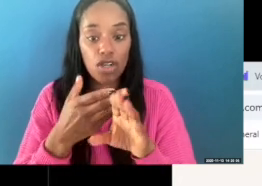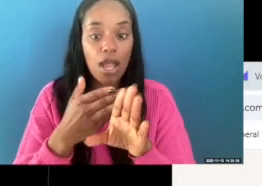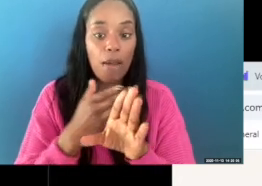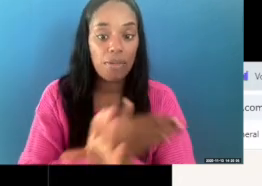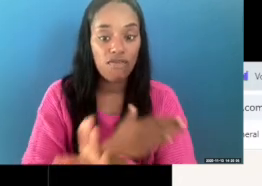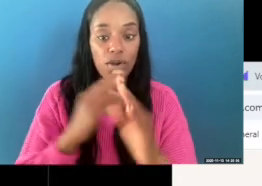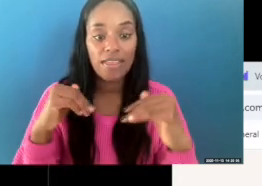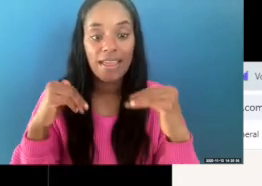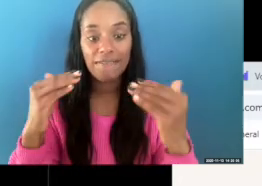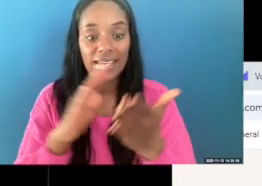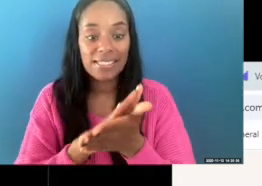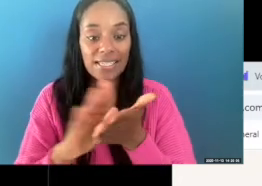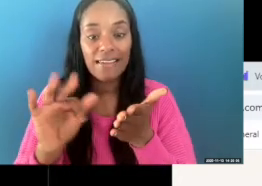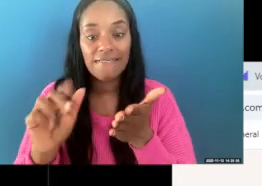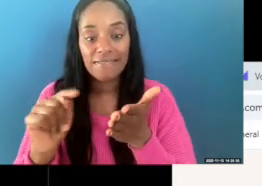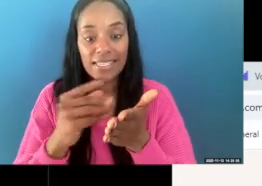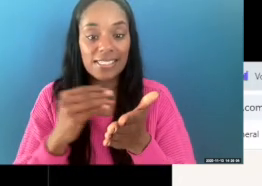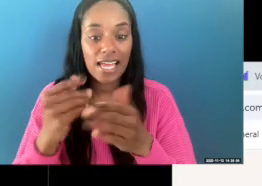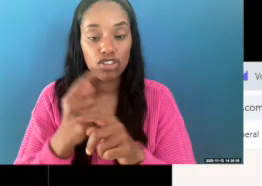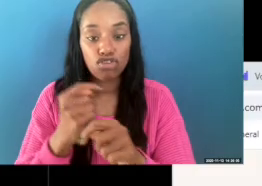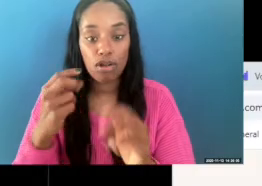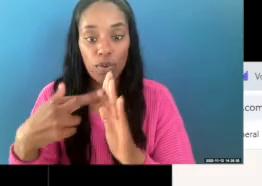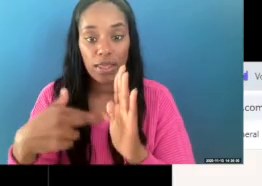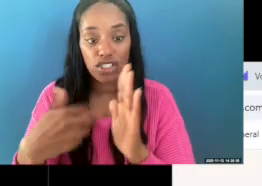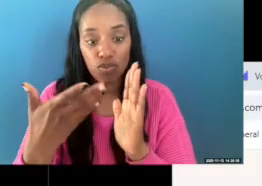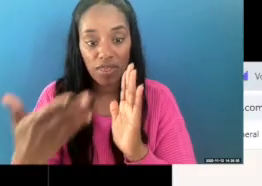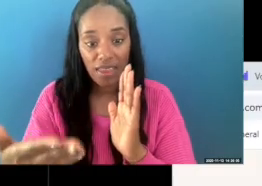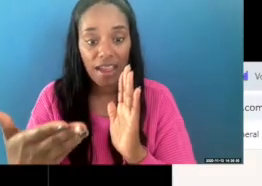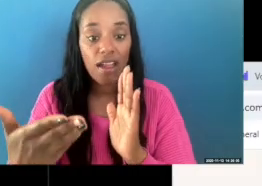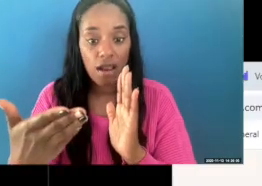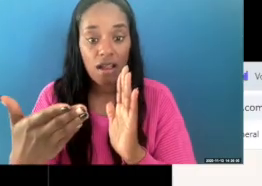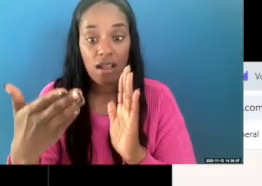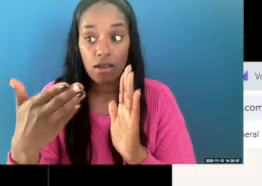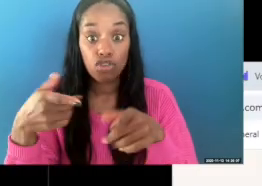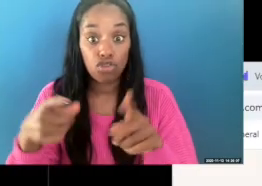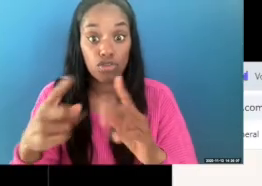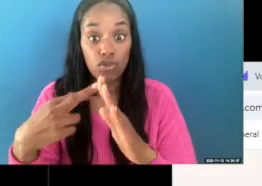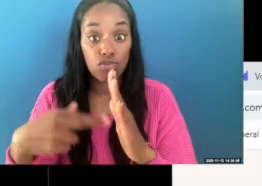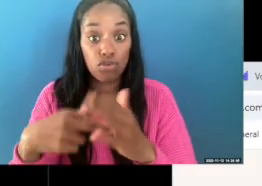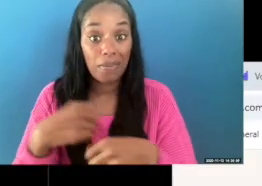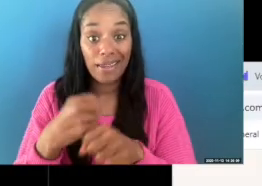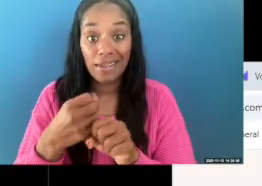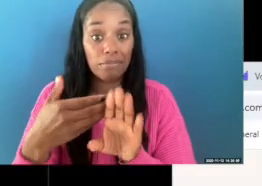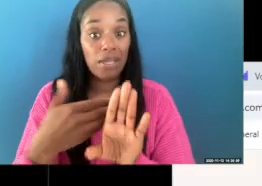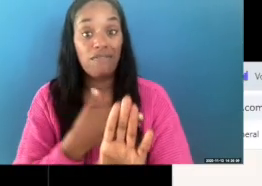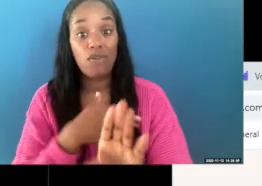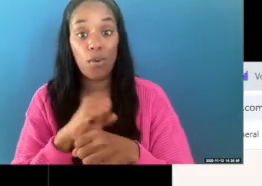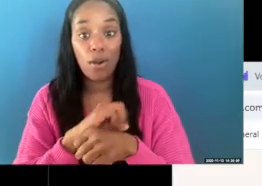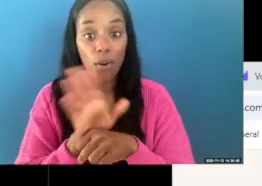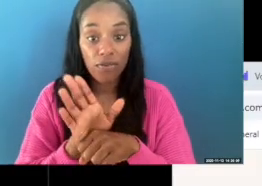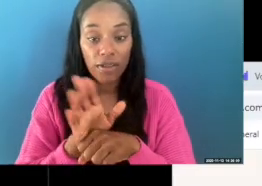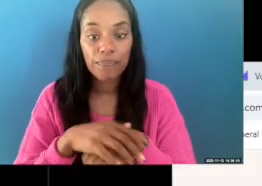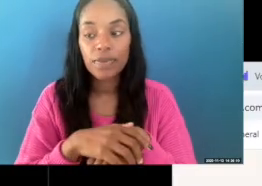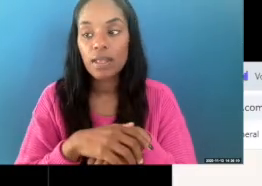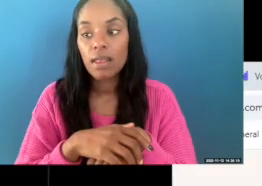lot of folks would say it's even longer. And those of us in the low-NOx truck industries have been advocating for an "and" strategy since